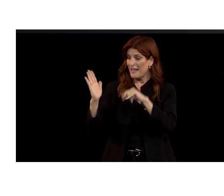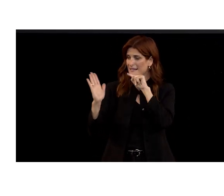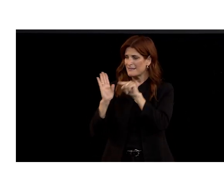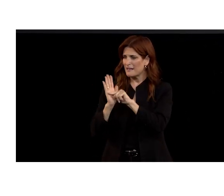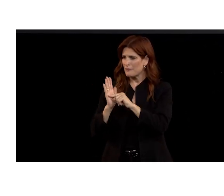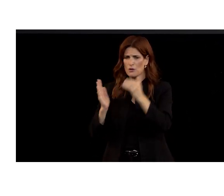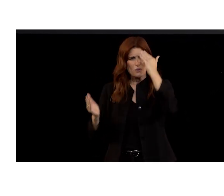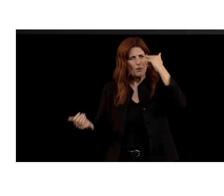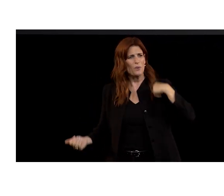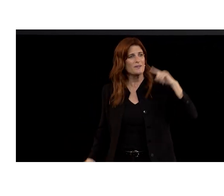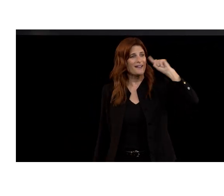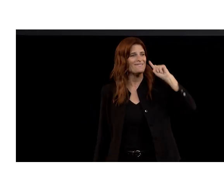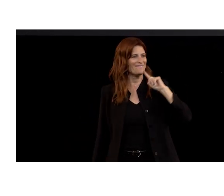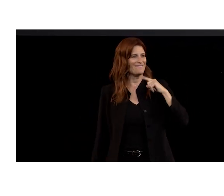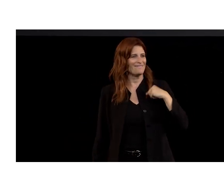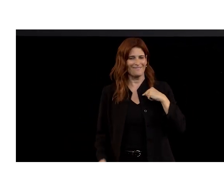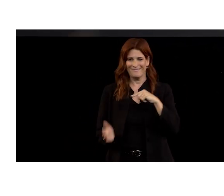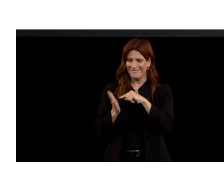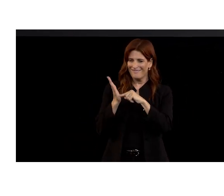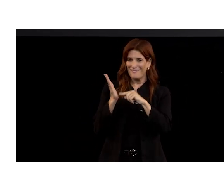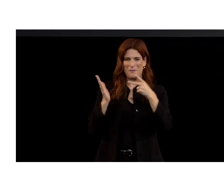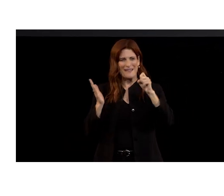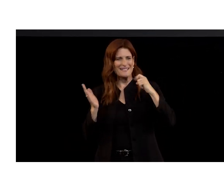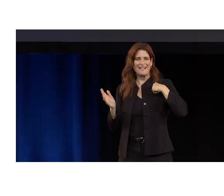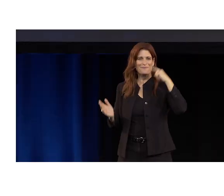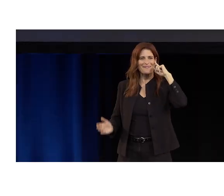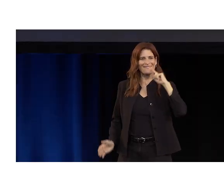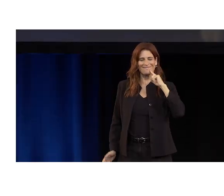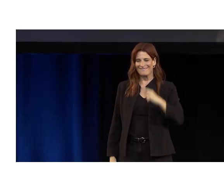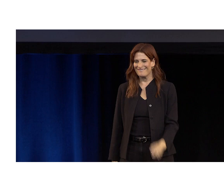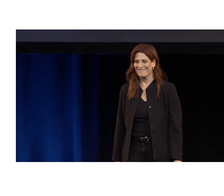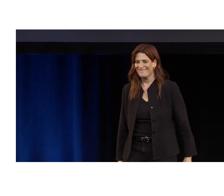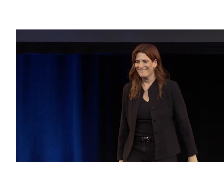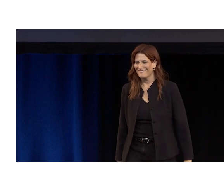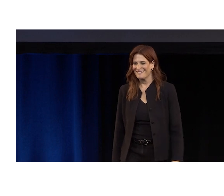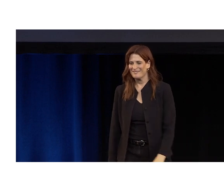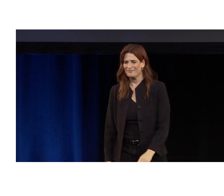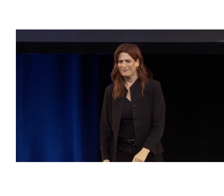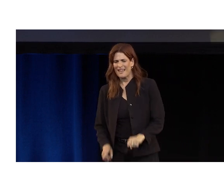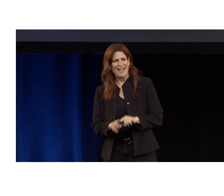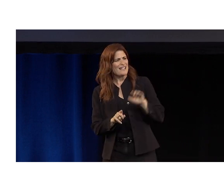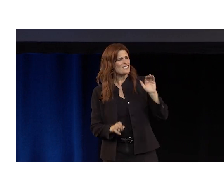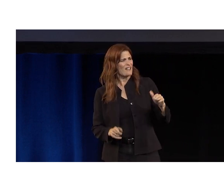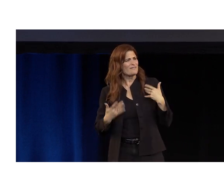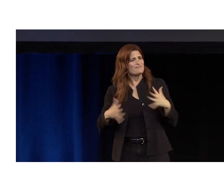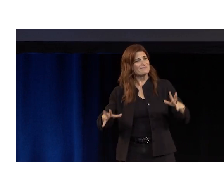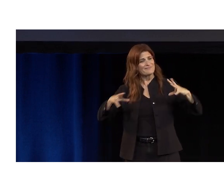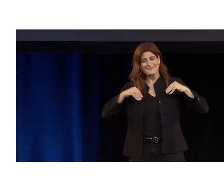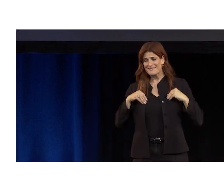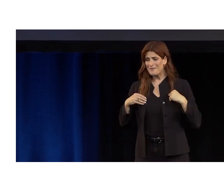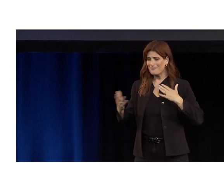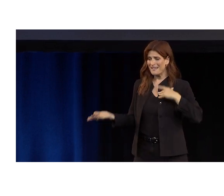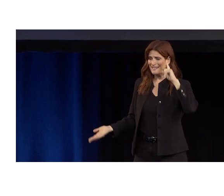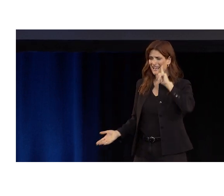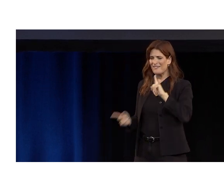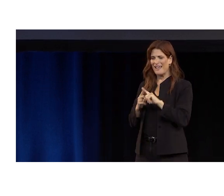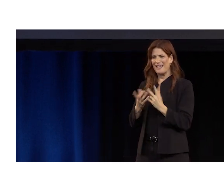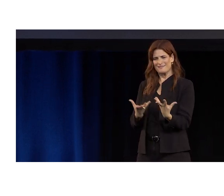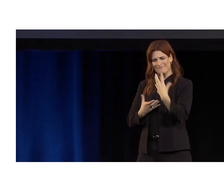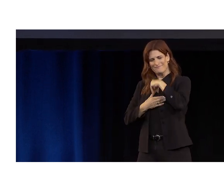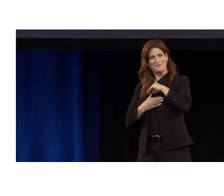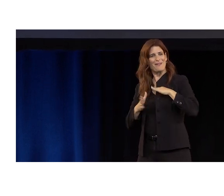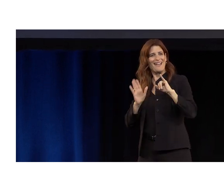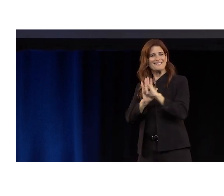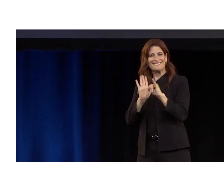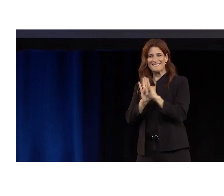in 1985, where I made sure everyone who read it knew I am deaf. Even